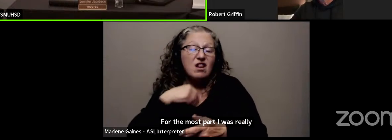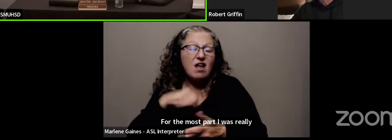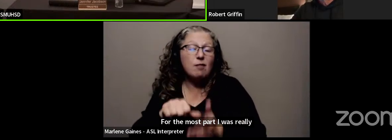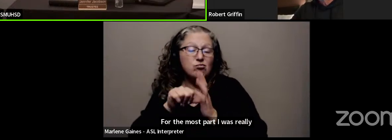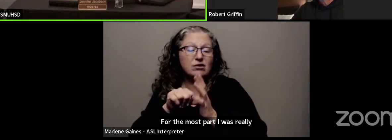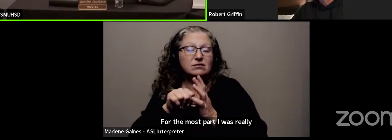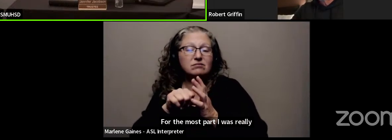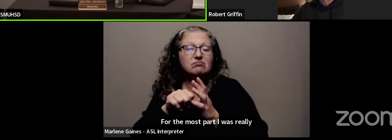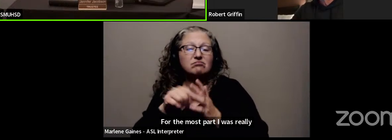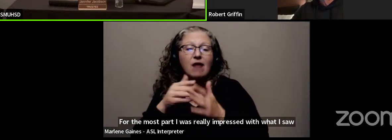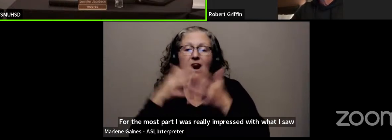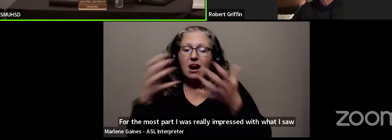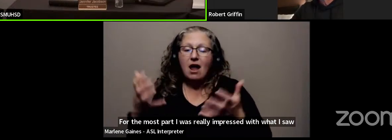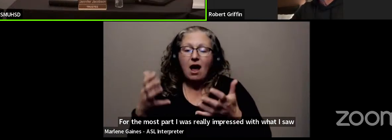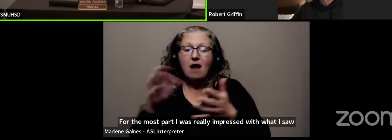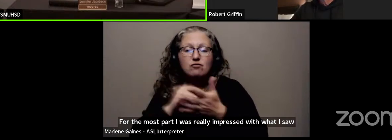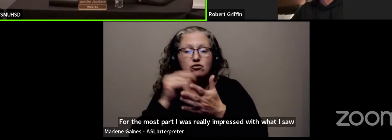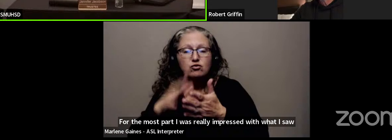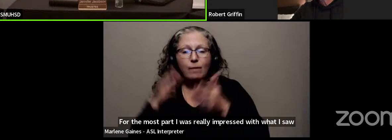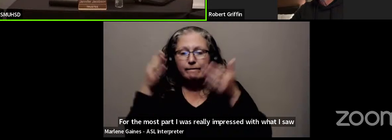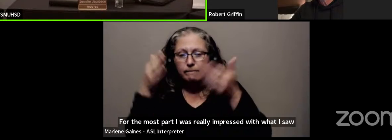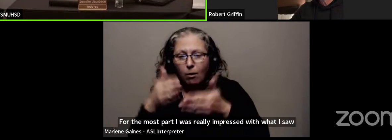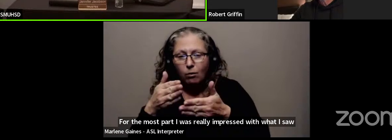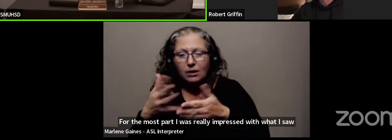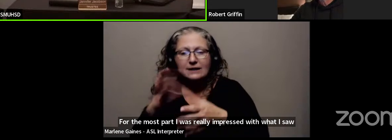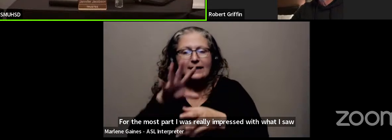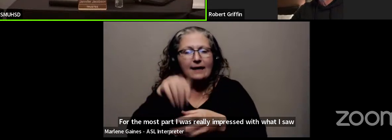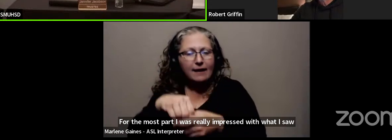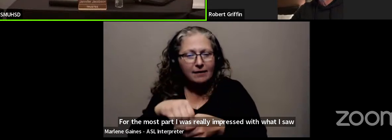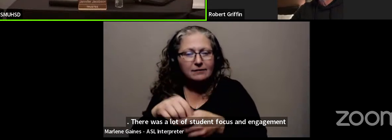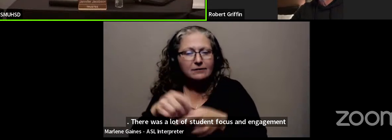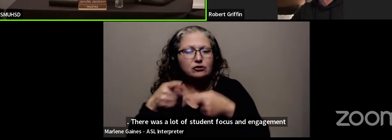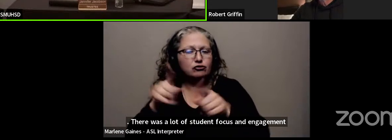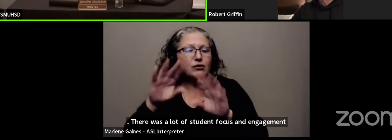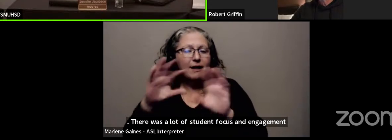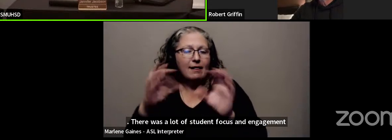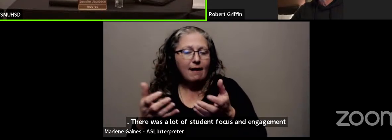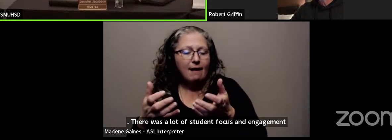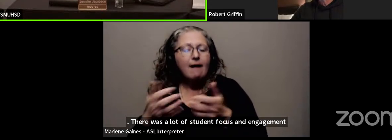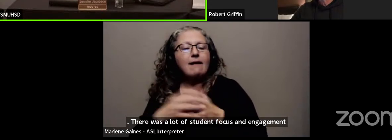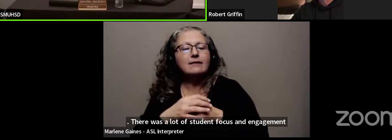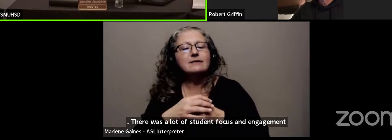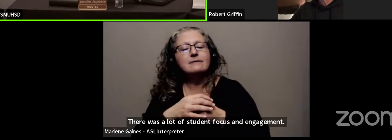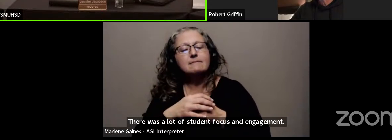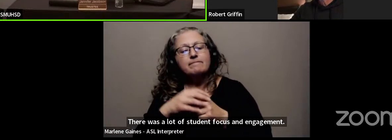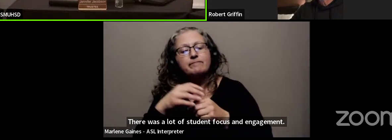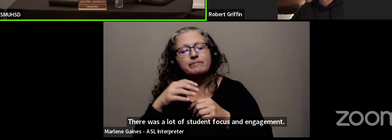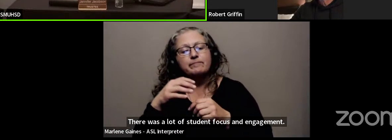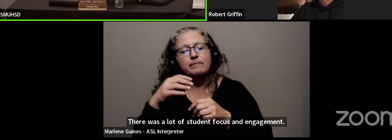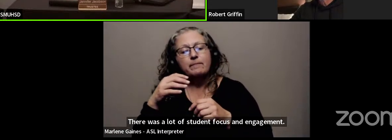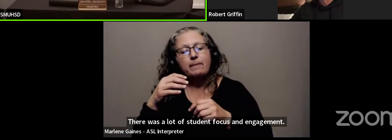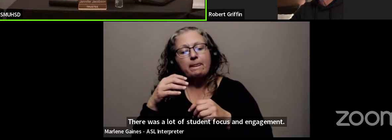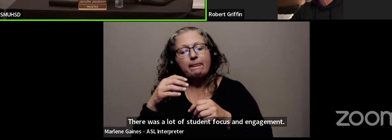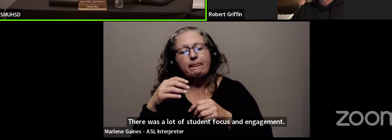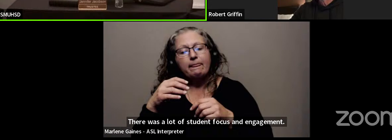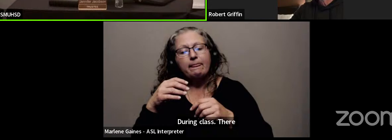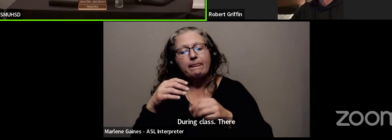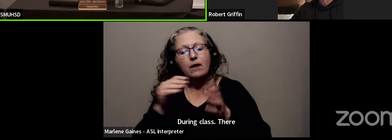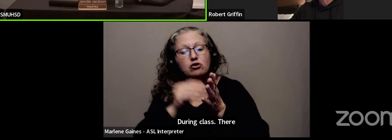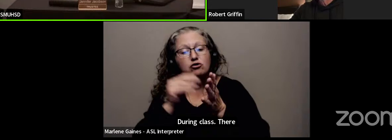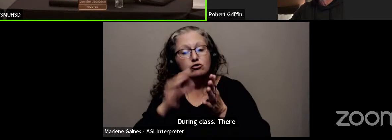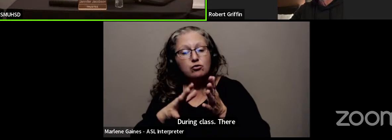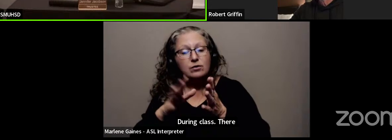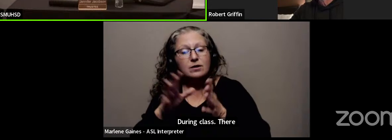student focus and engagement during class. There were students